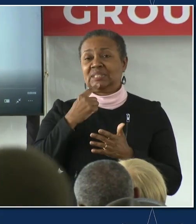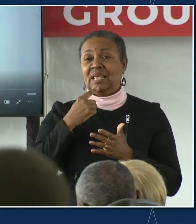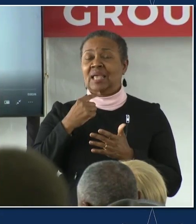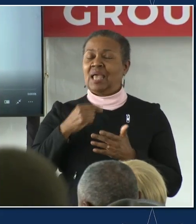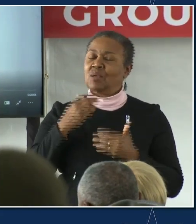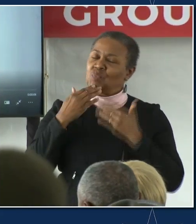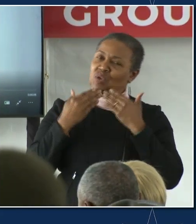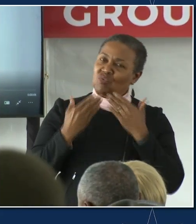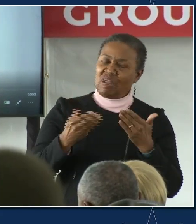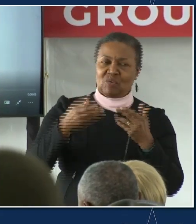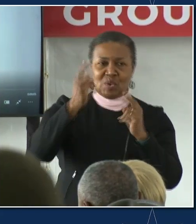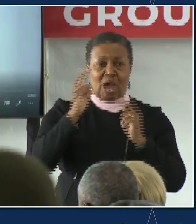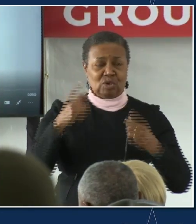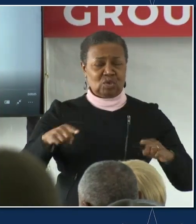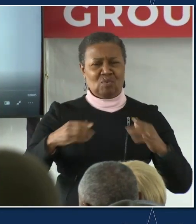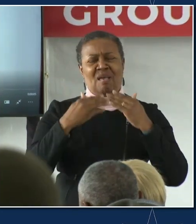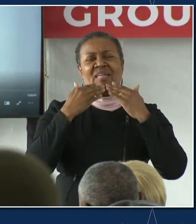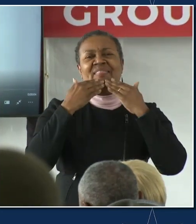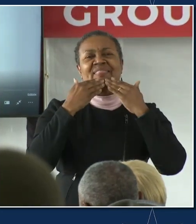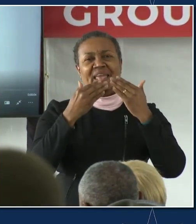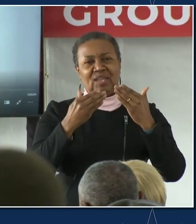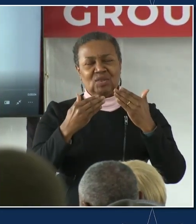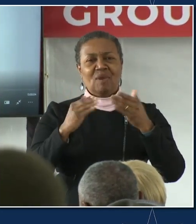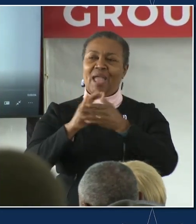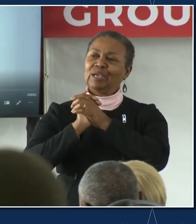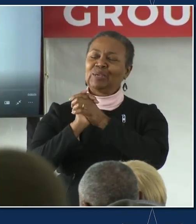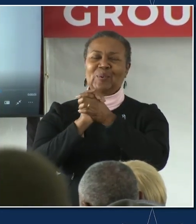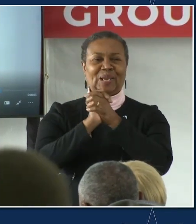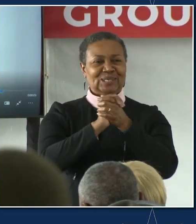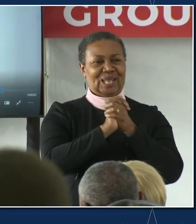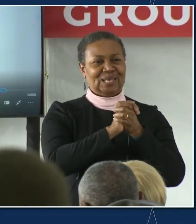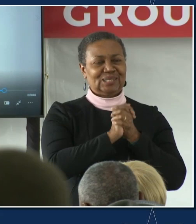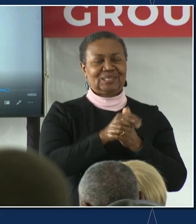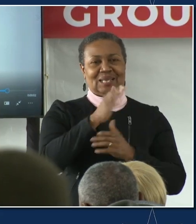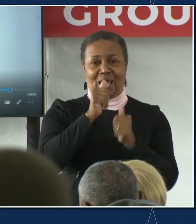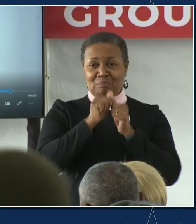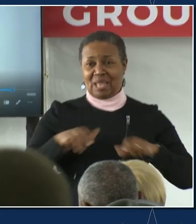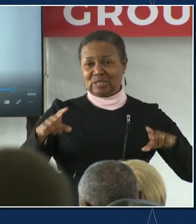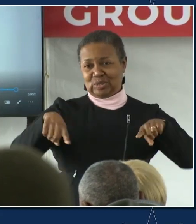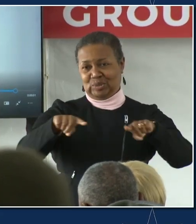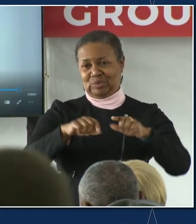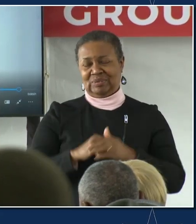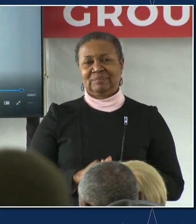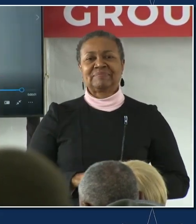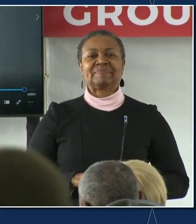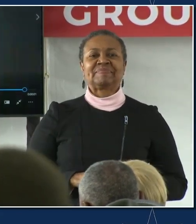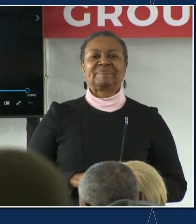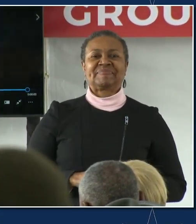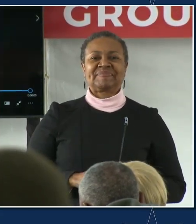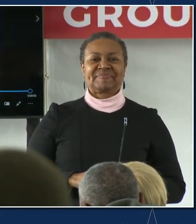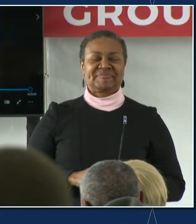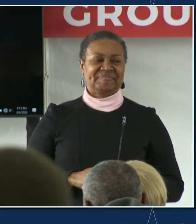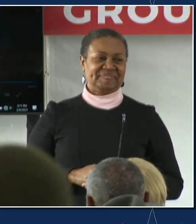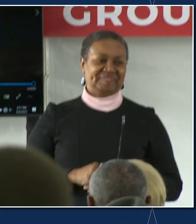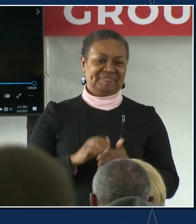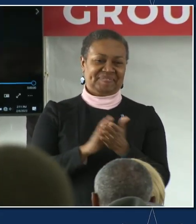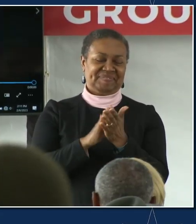grateful. We honor you. We thank you. And congratulations. God bless. Love.